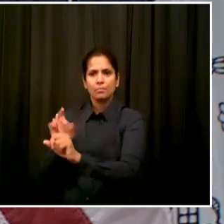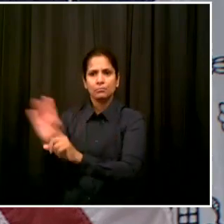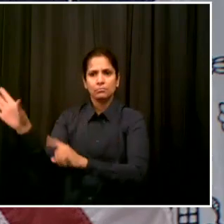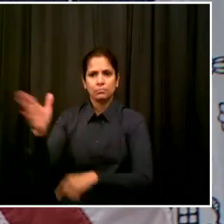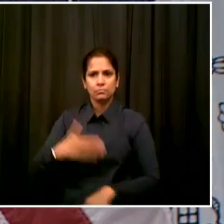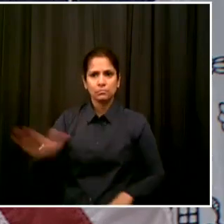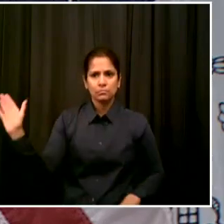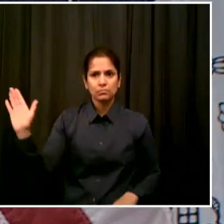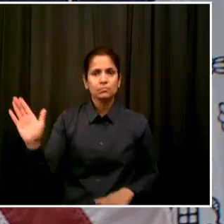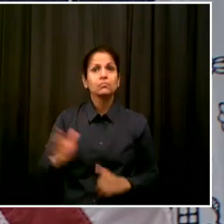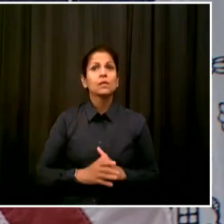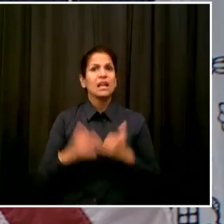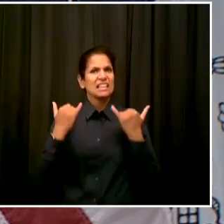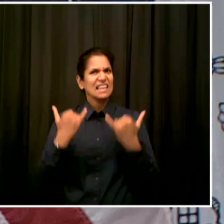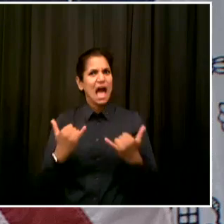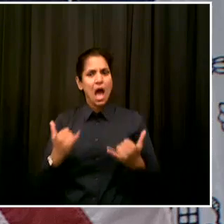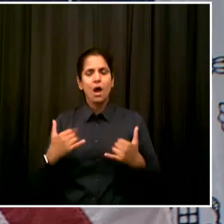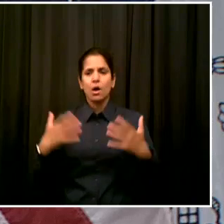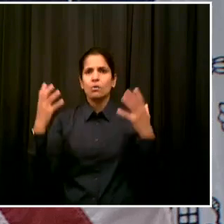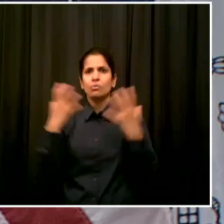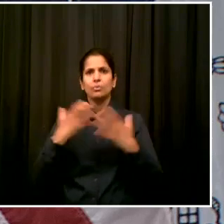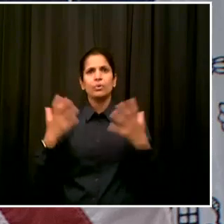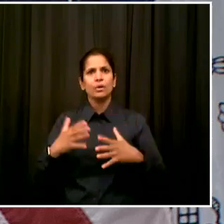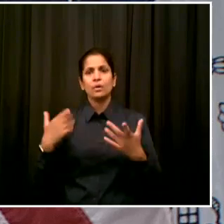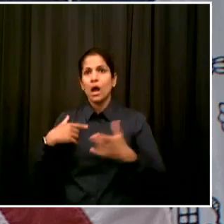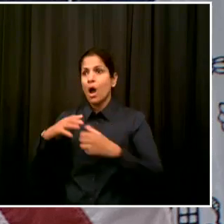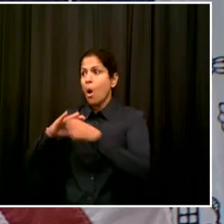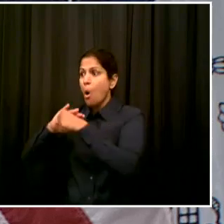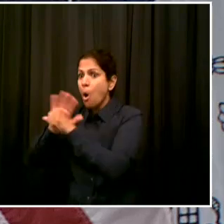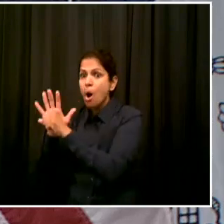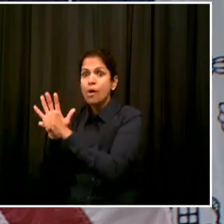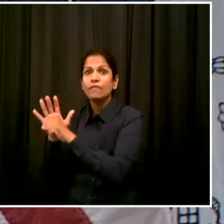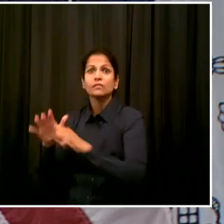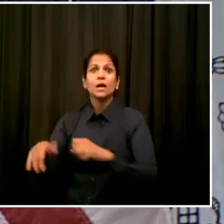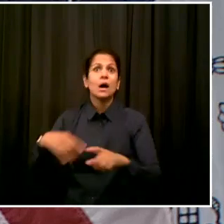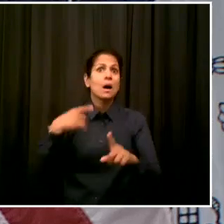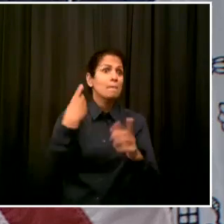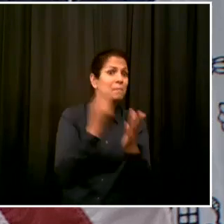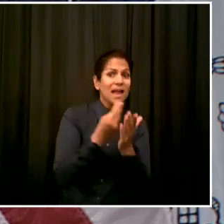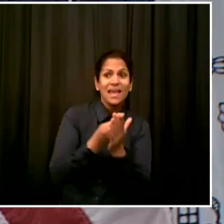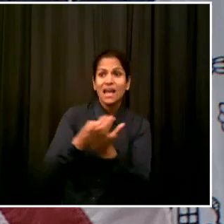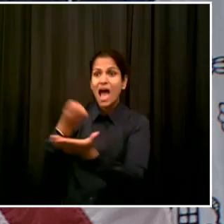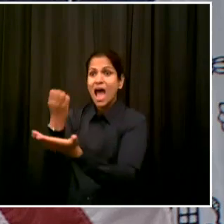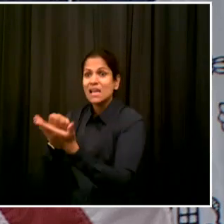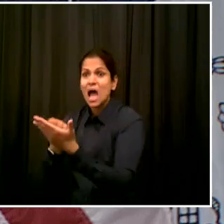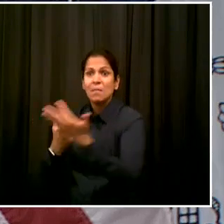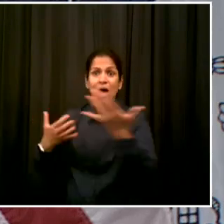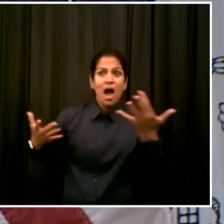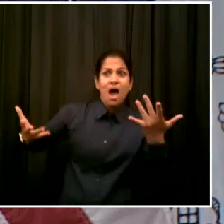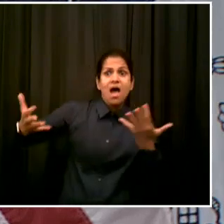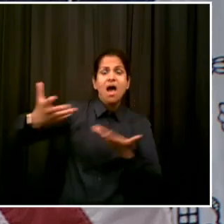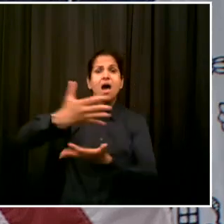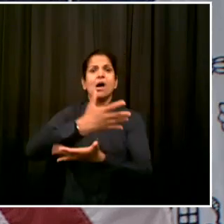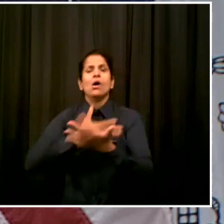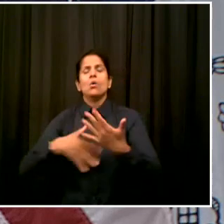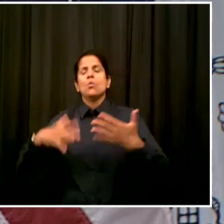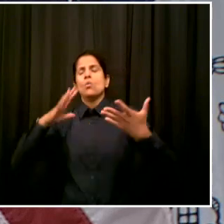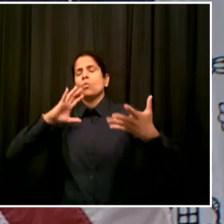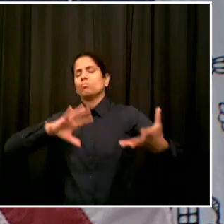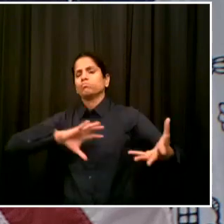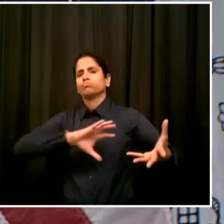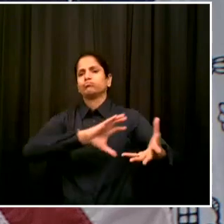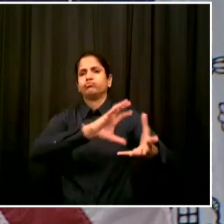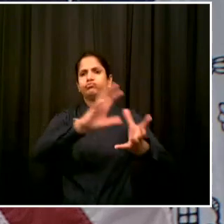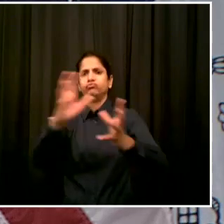where we put the emphasis in the analysis, but I've told him I respect his view, and he's a very learned person in terms